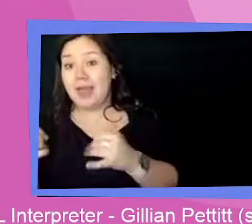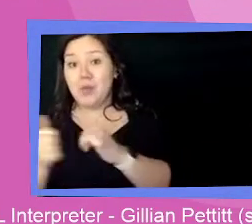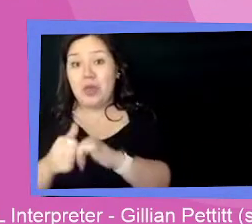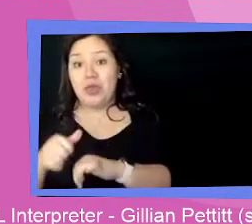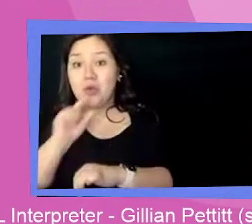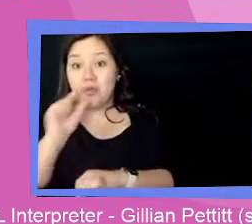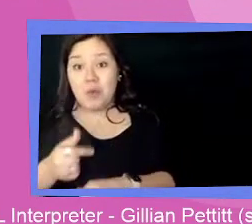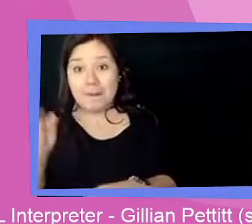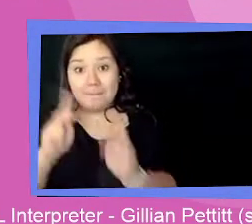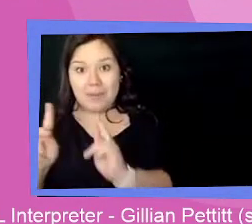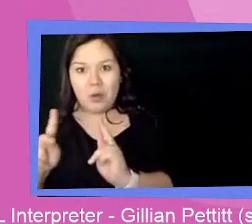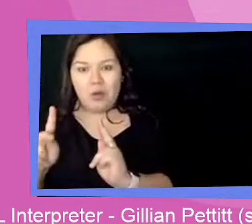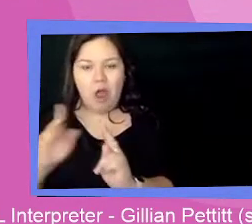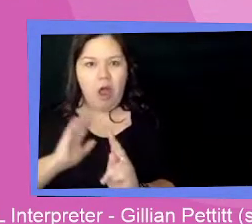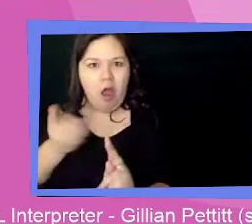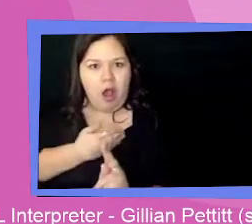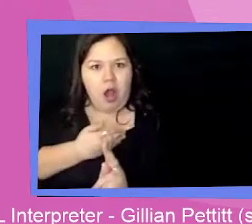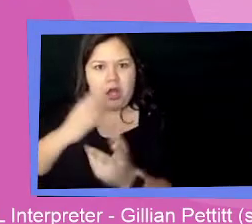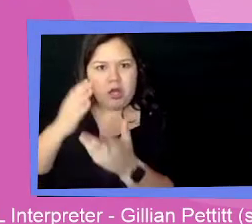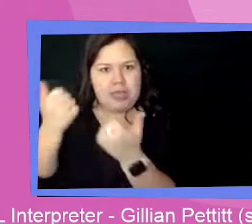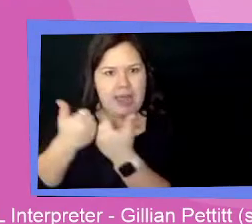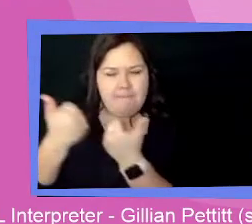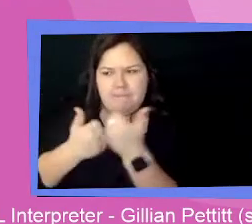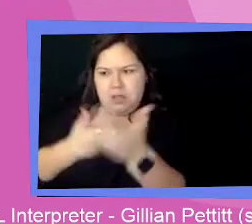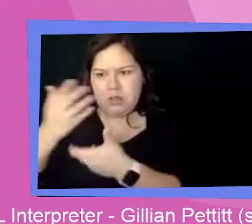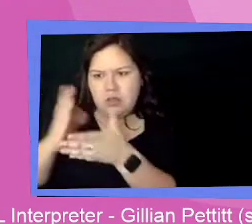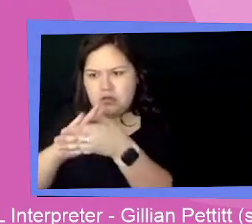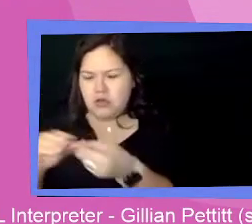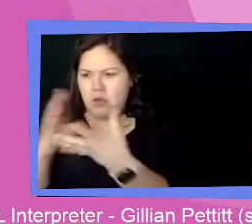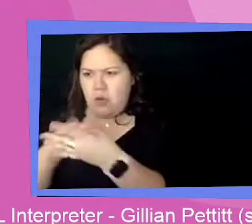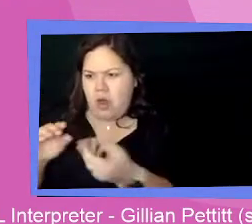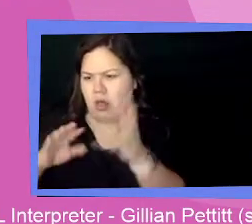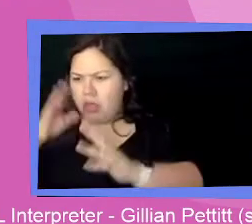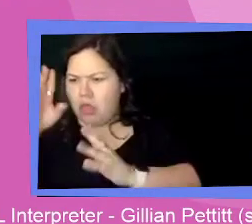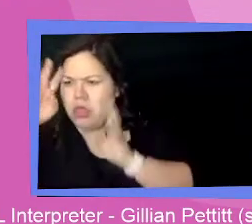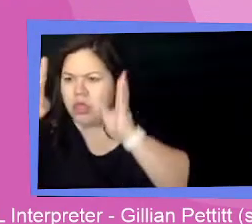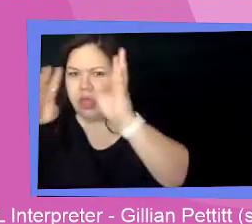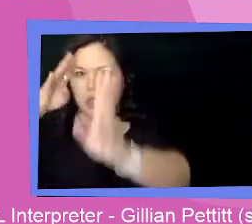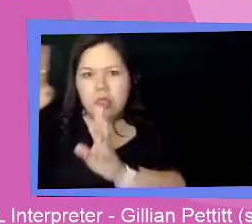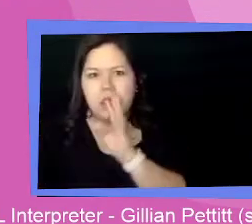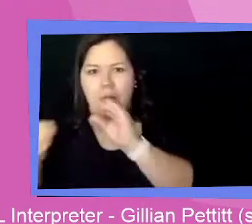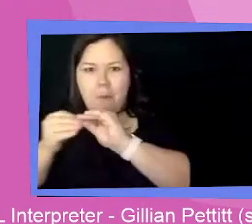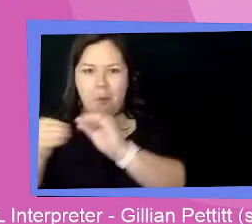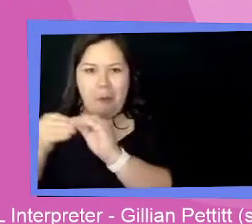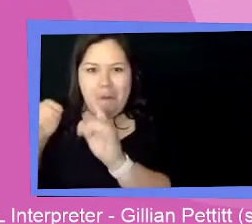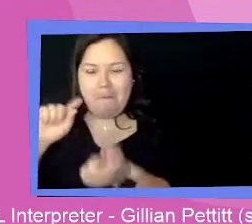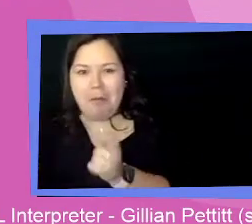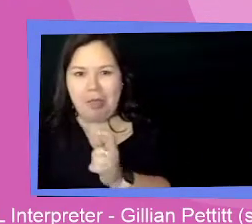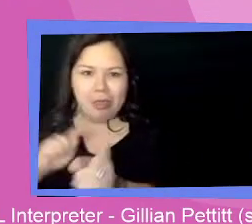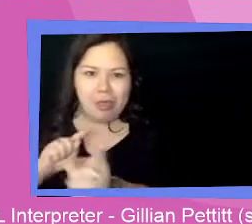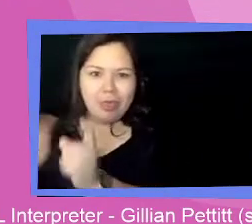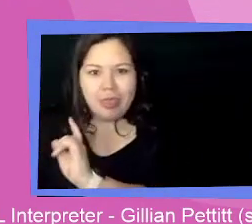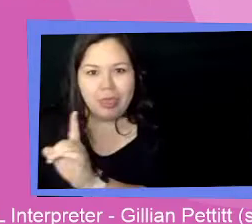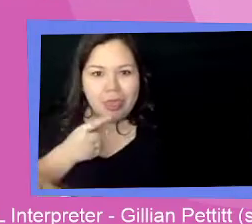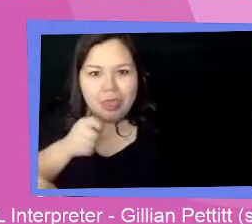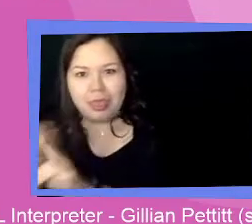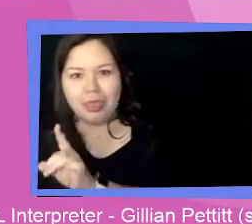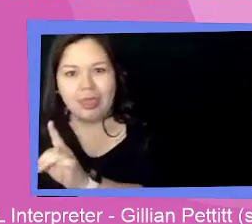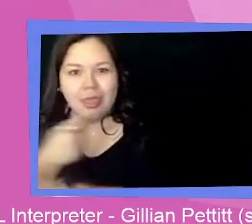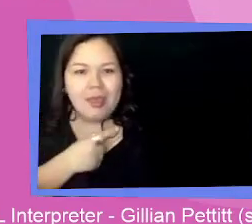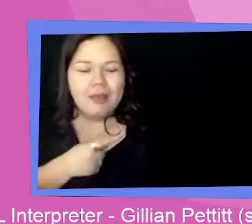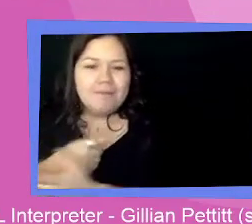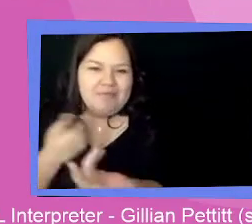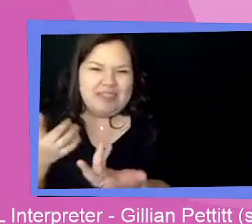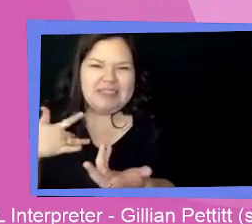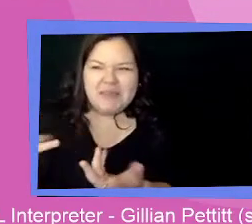that we come up with are often very chaotic, very creative, and usually they don't really care